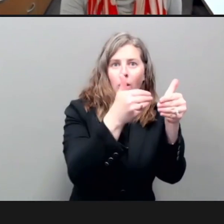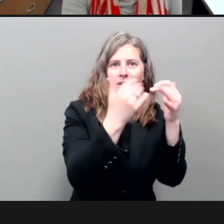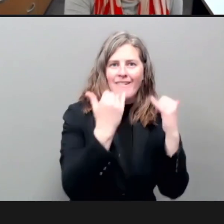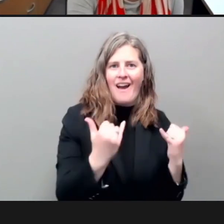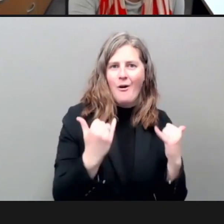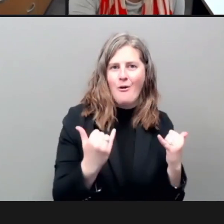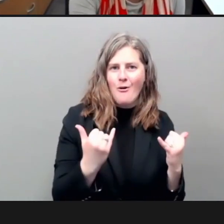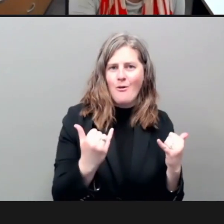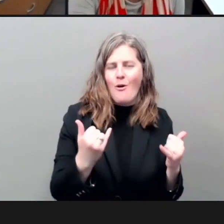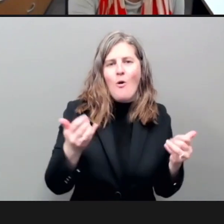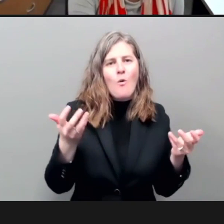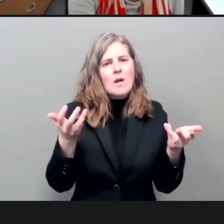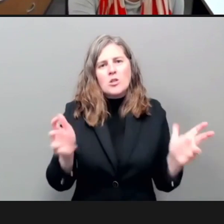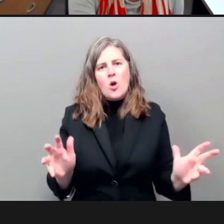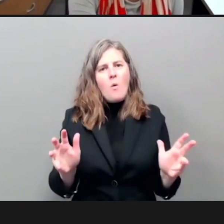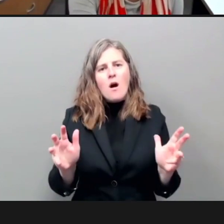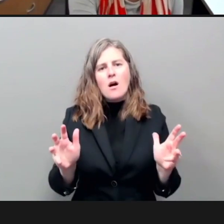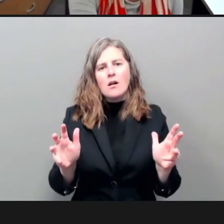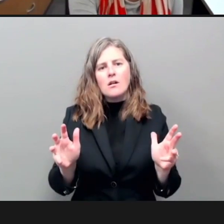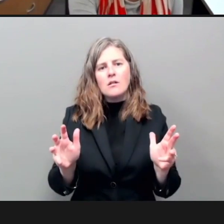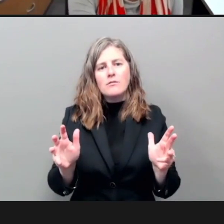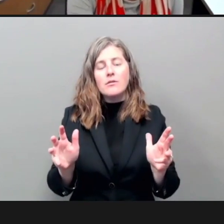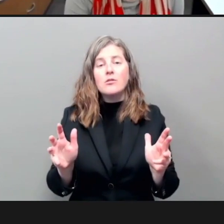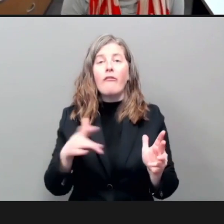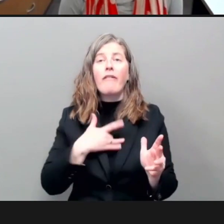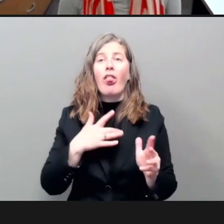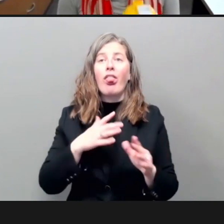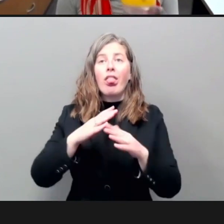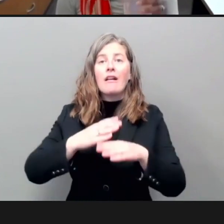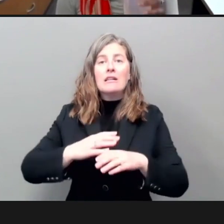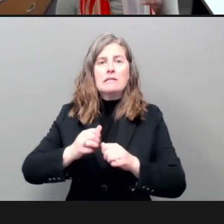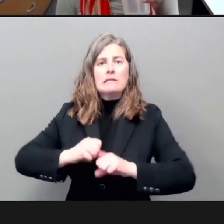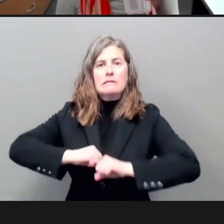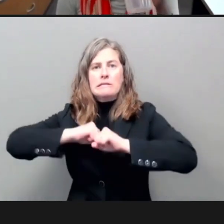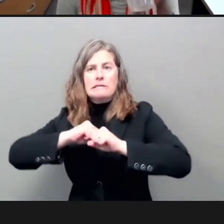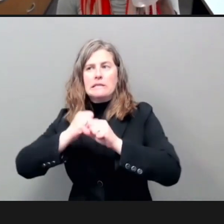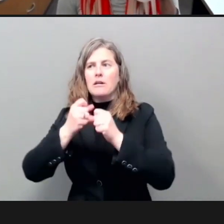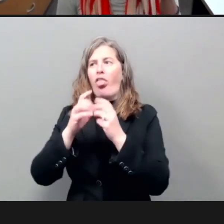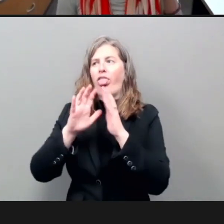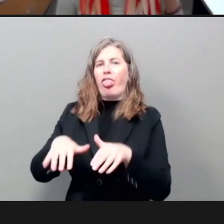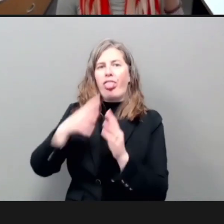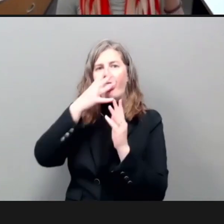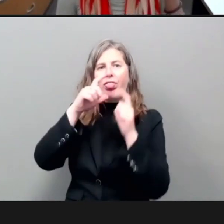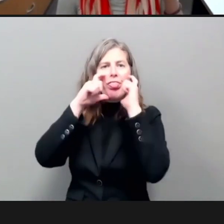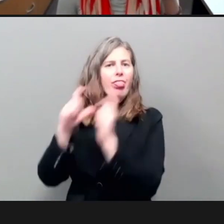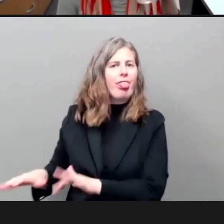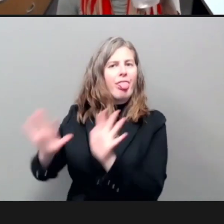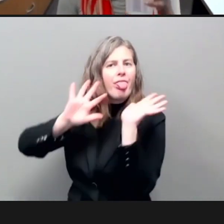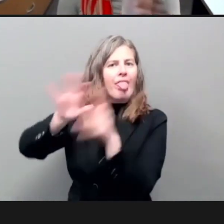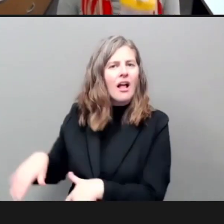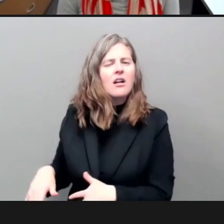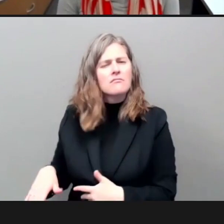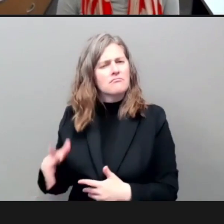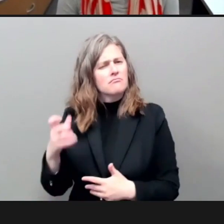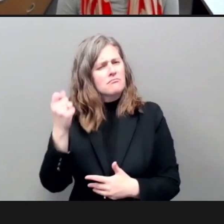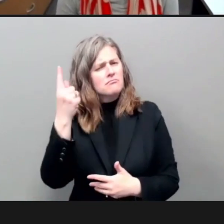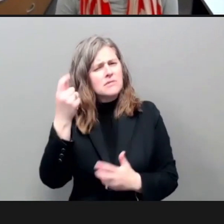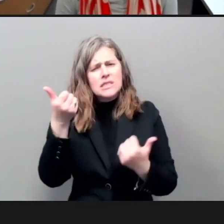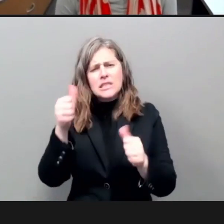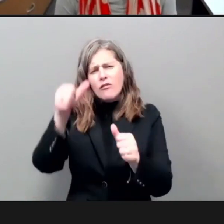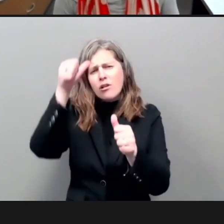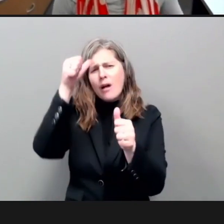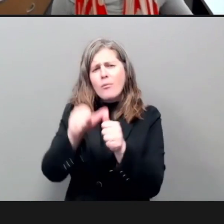certainly don't want this to be a message about letting your guard down. We certainly want to remember all those that